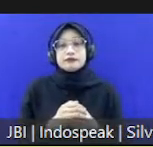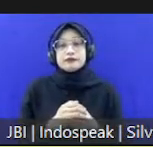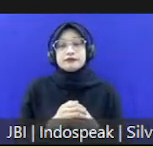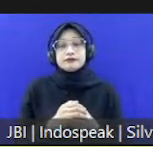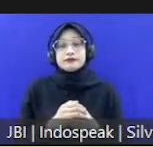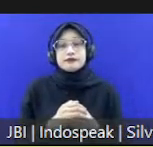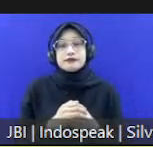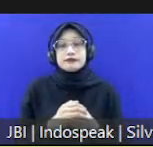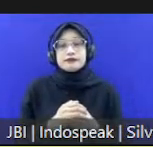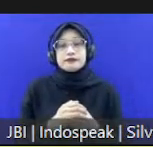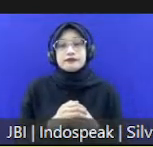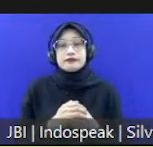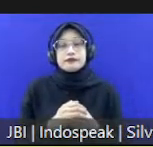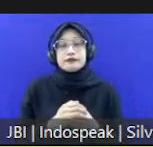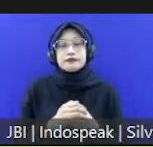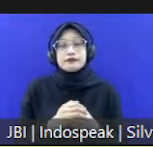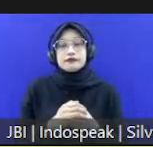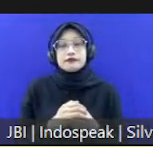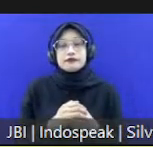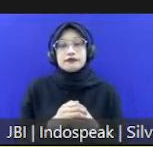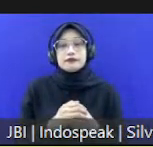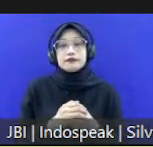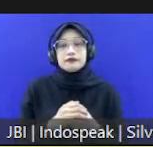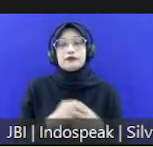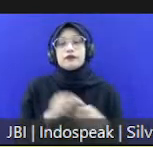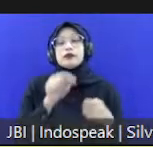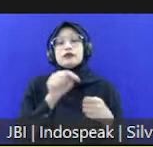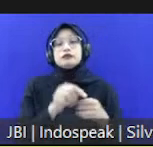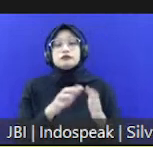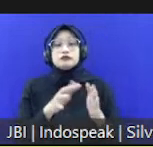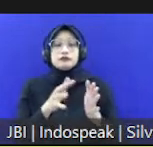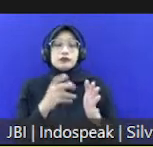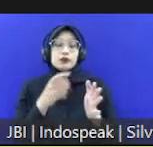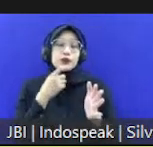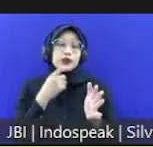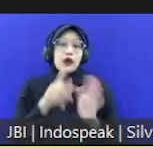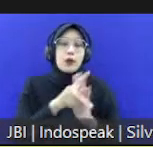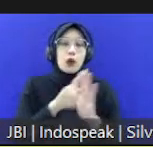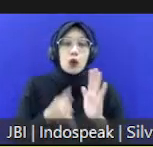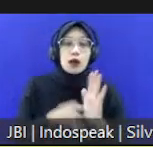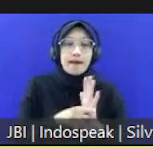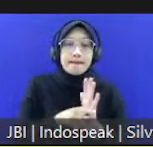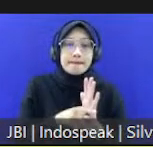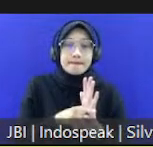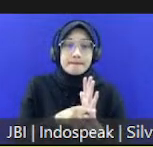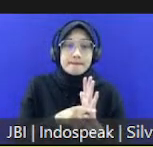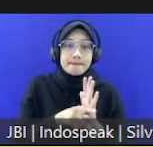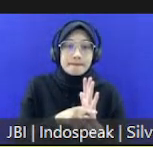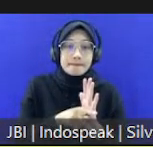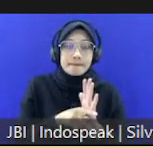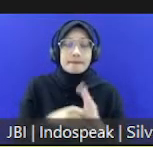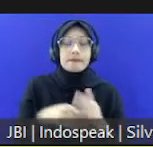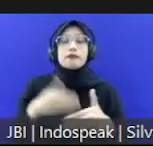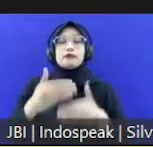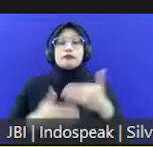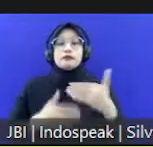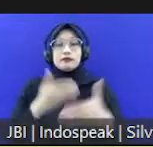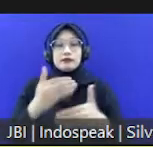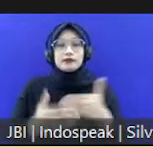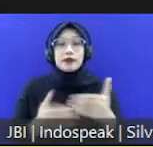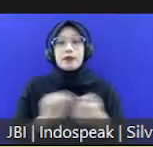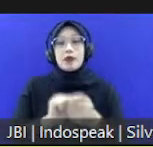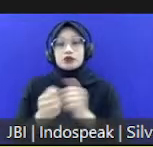a sort of broader program of work here for us to sort of carry out in the future, to bring in other case studies and present